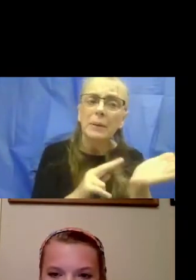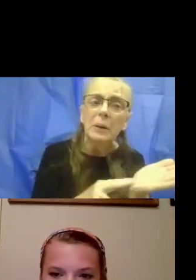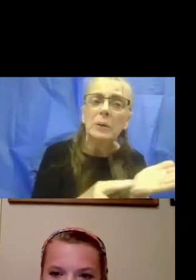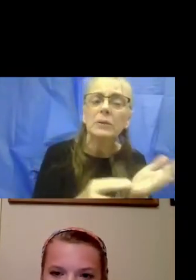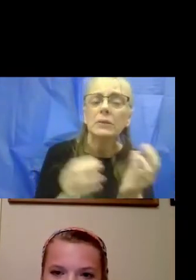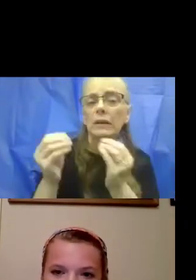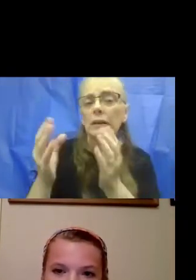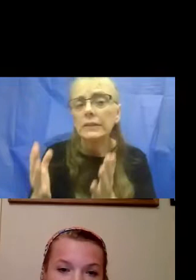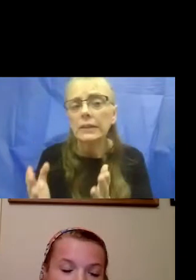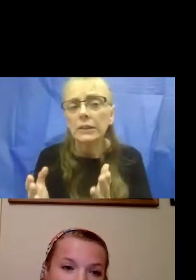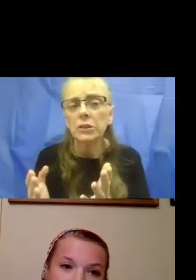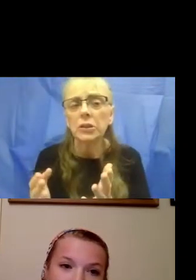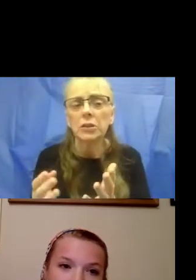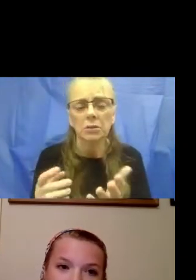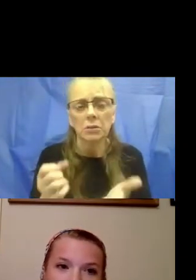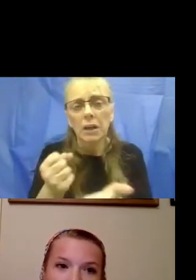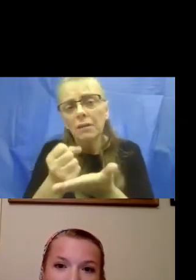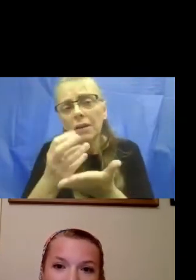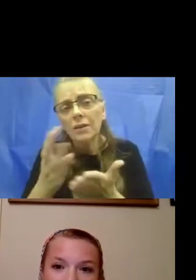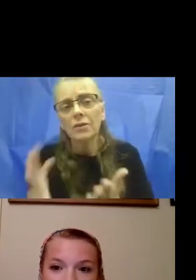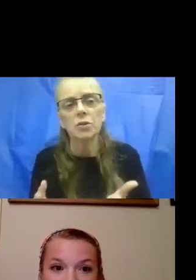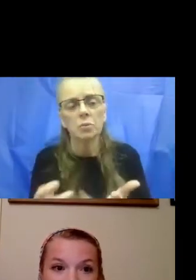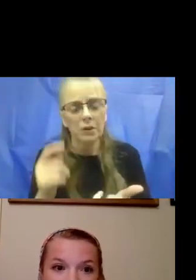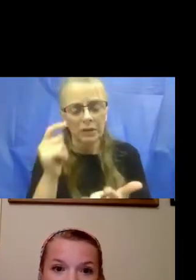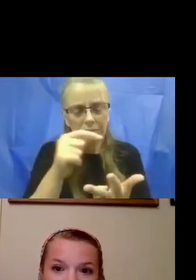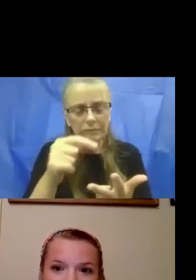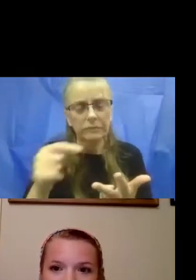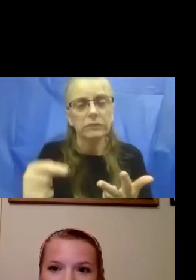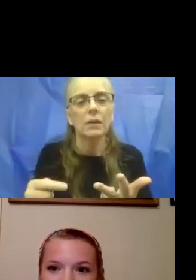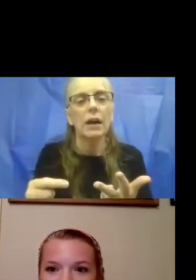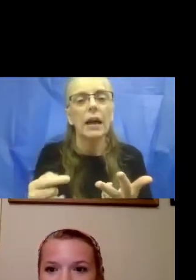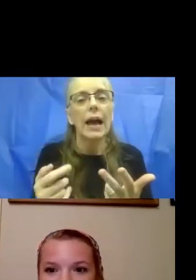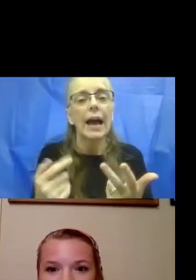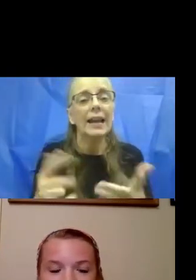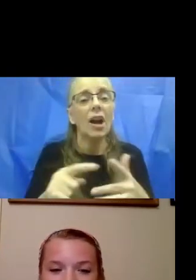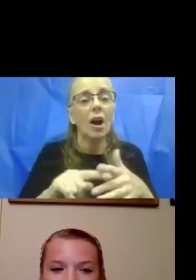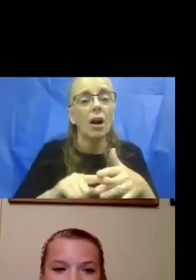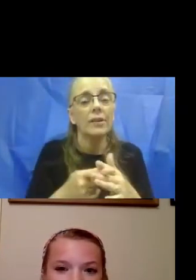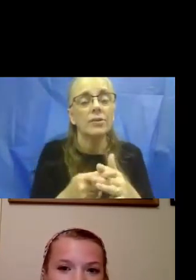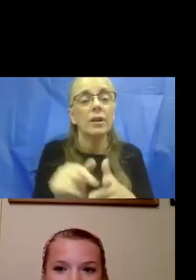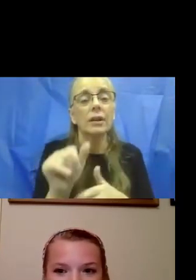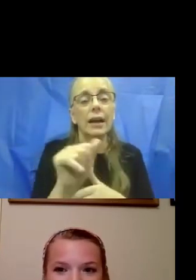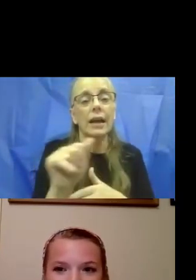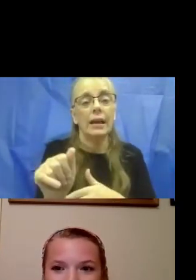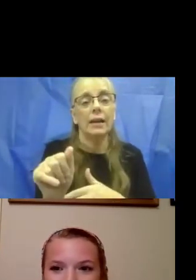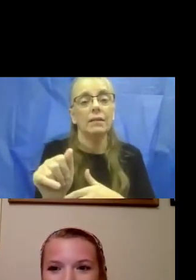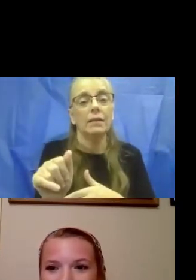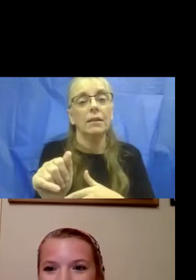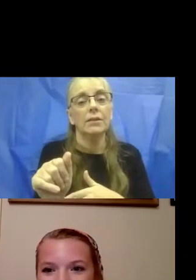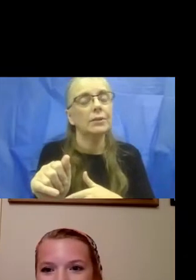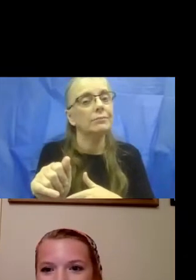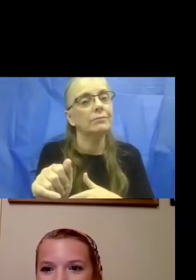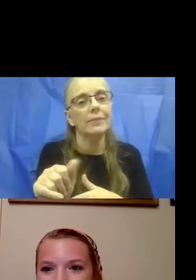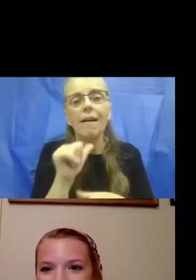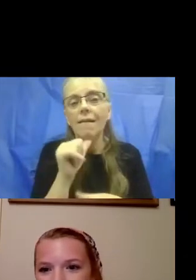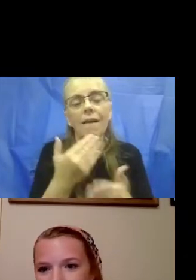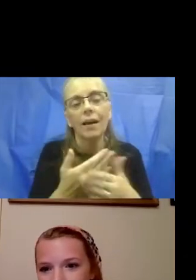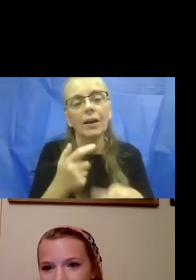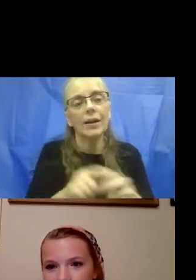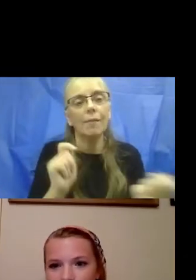something in social work. And I was 2 years into my prerequisites, so it wasn't really the time to be changing up on